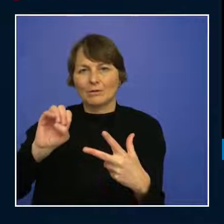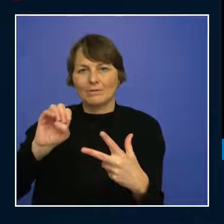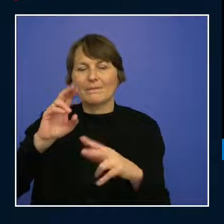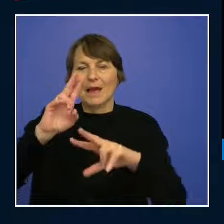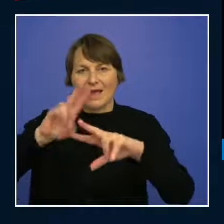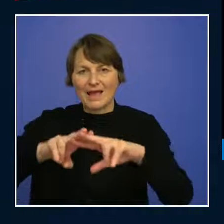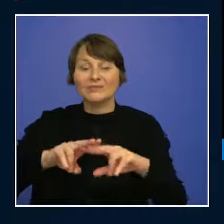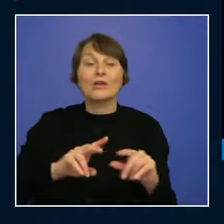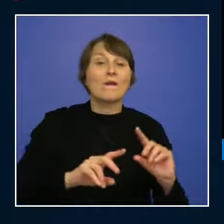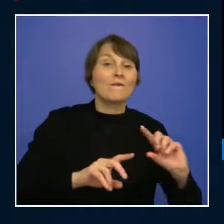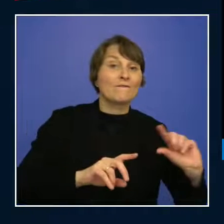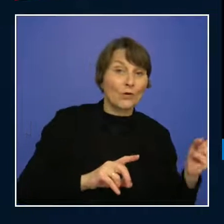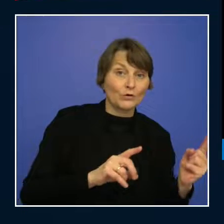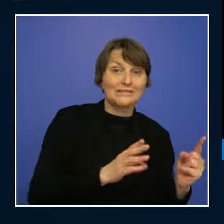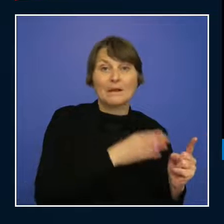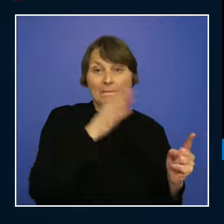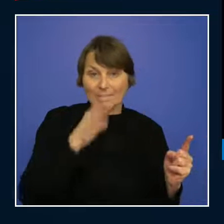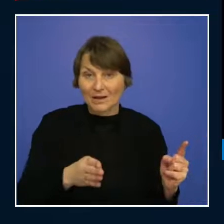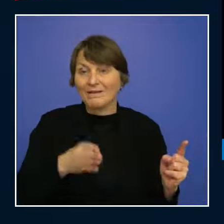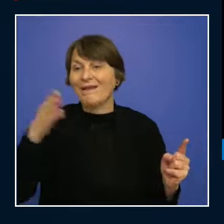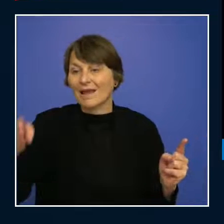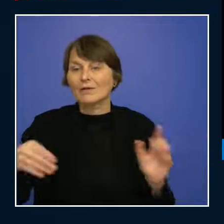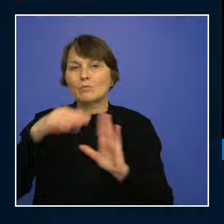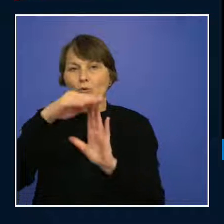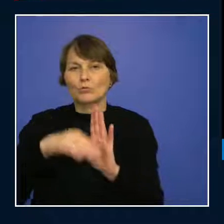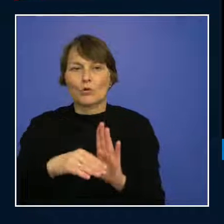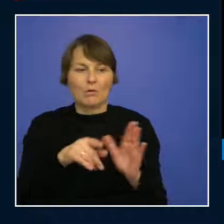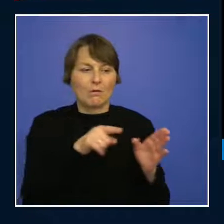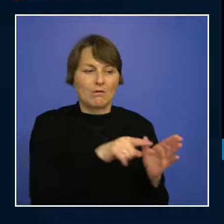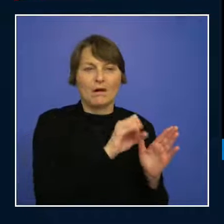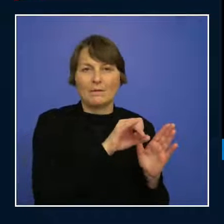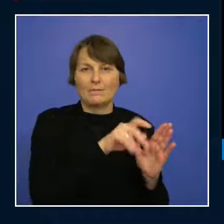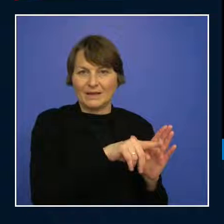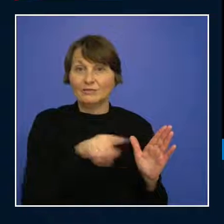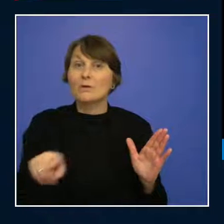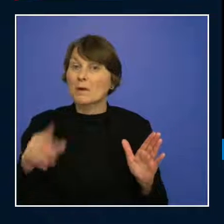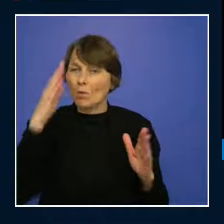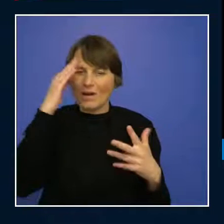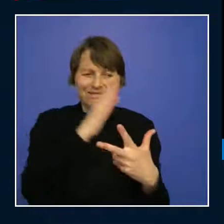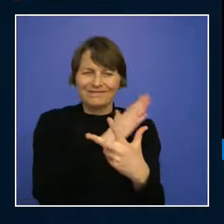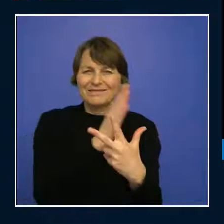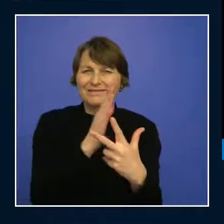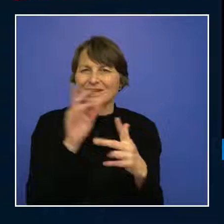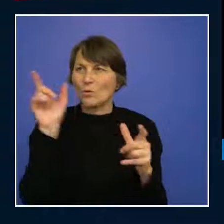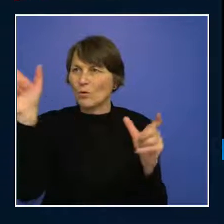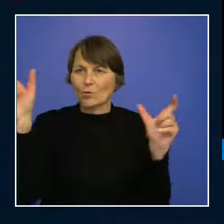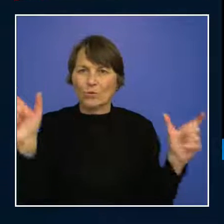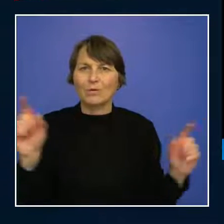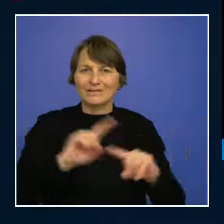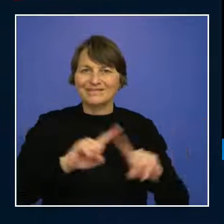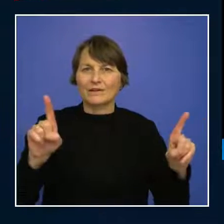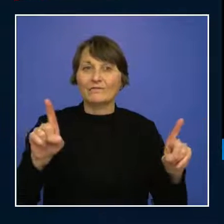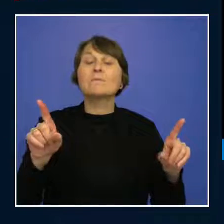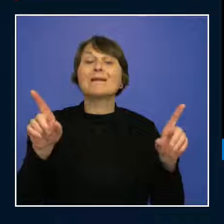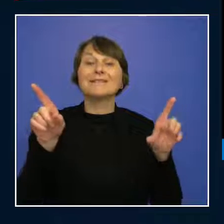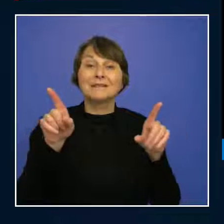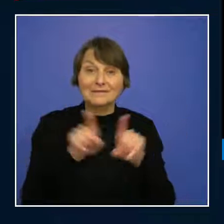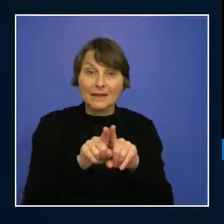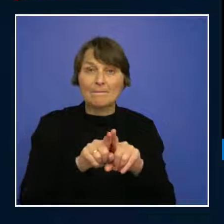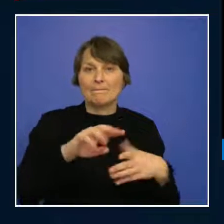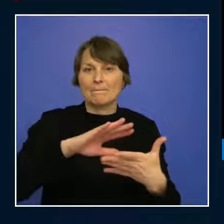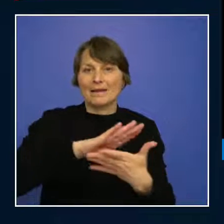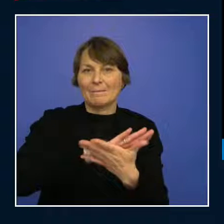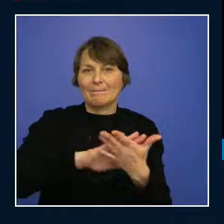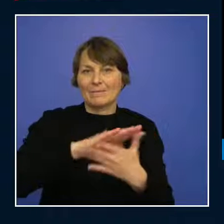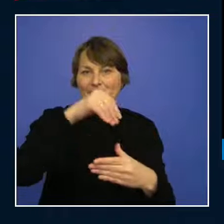the protocol. So that's one thing to be aware of. Now on screen, you'll see a kind of example architectural diagram of